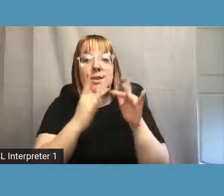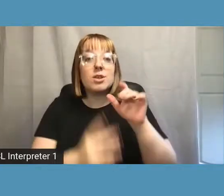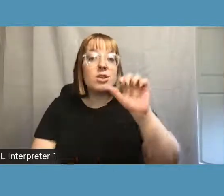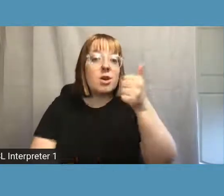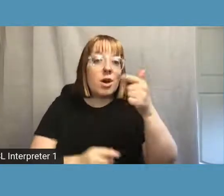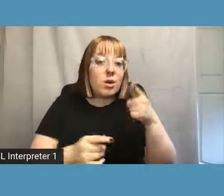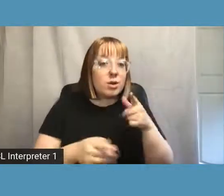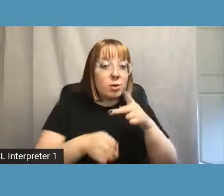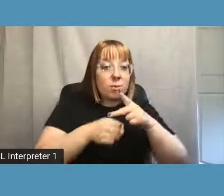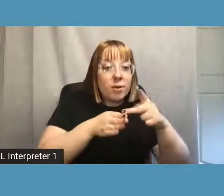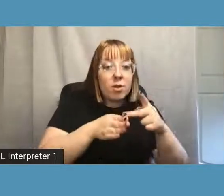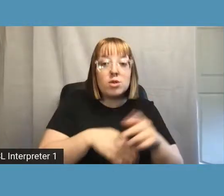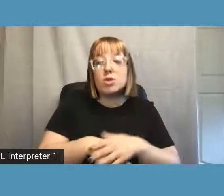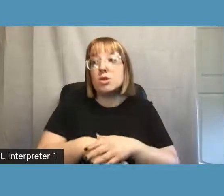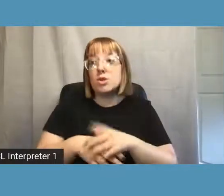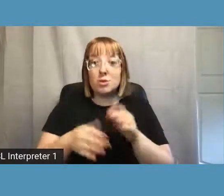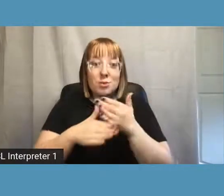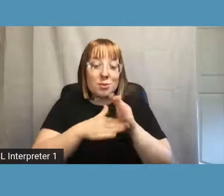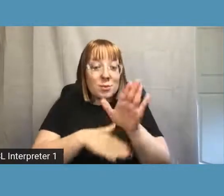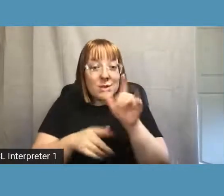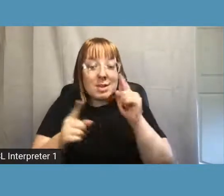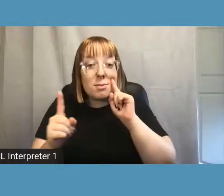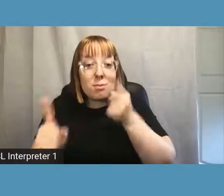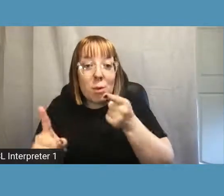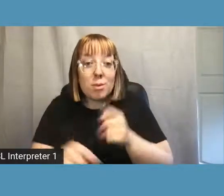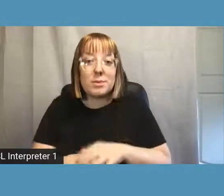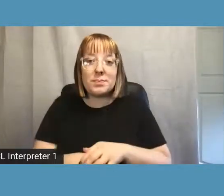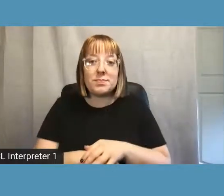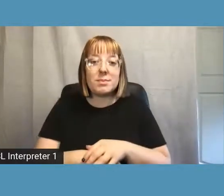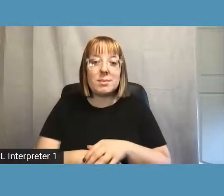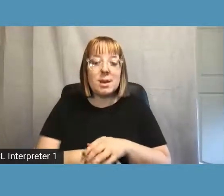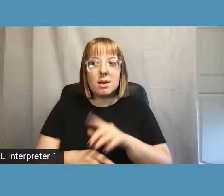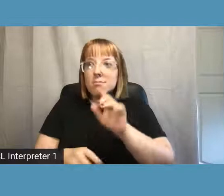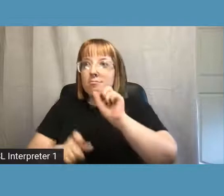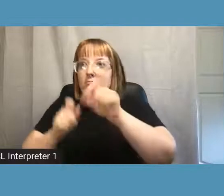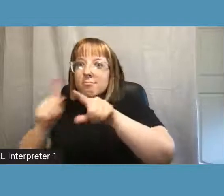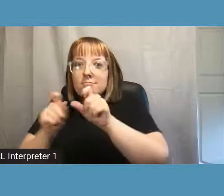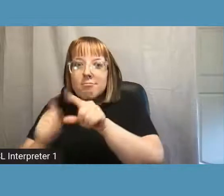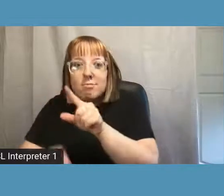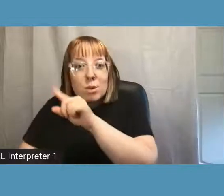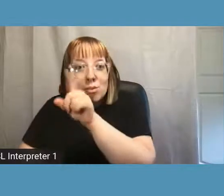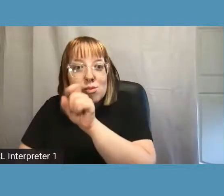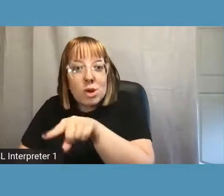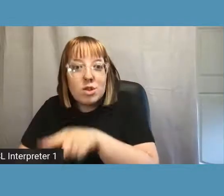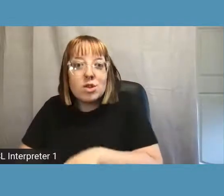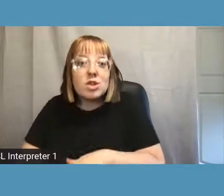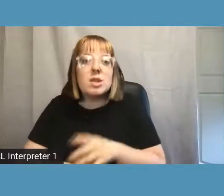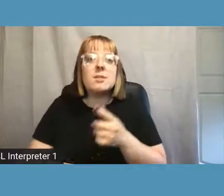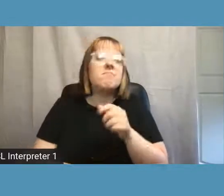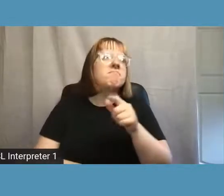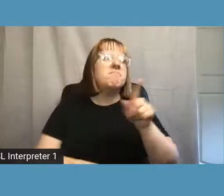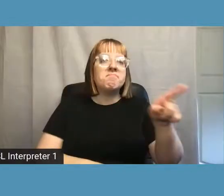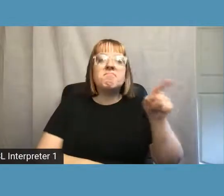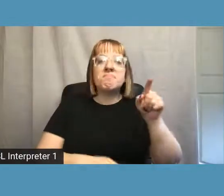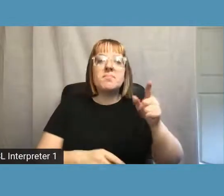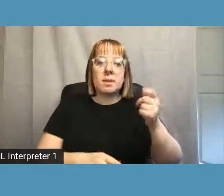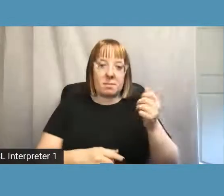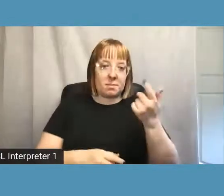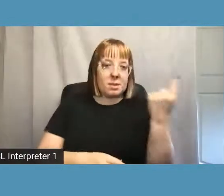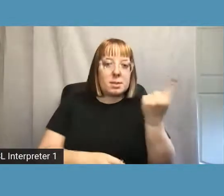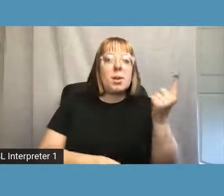goals. Create a login and post questions. A member of the community, a presenter, or one of the student technology fellows will get back